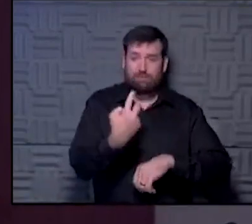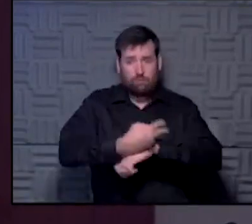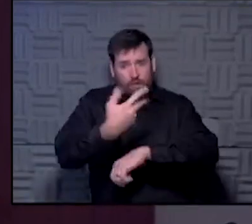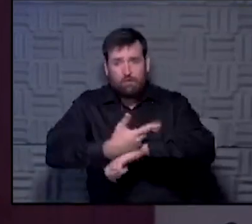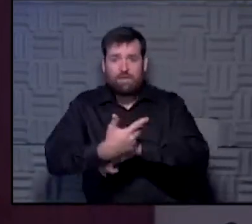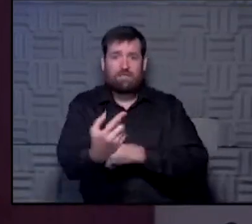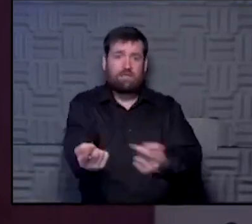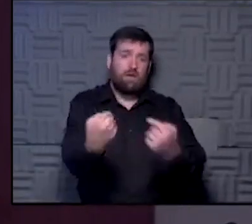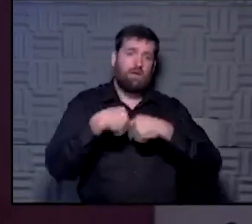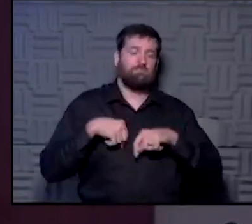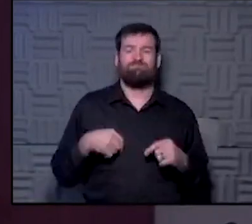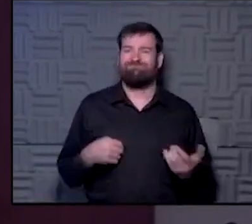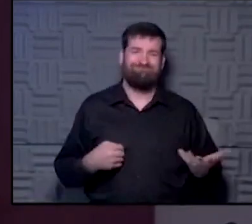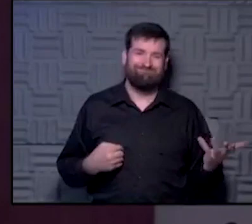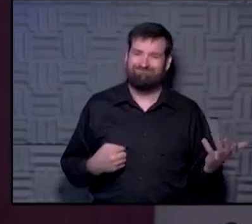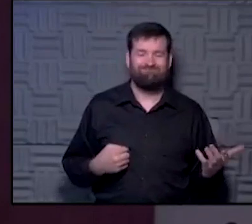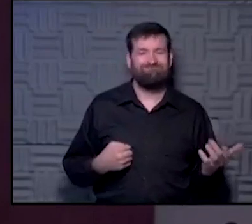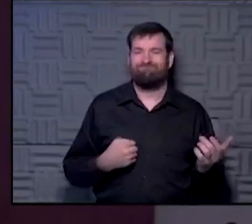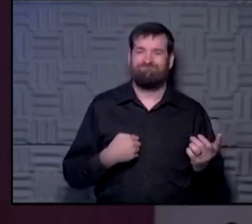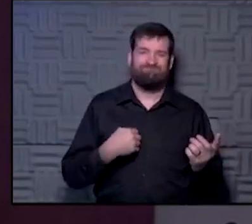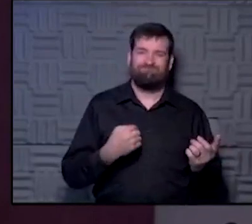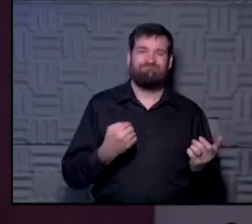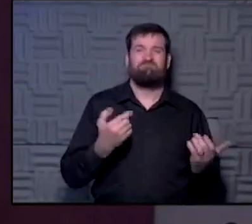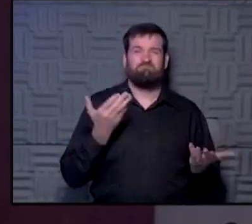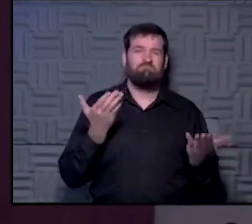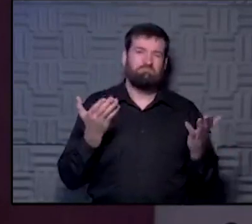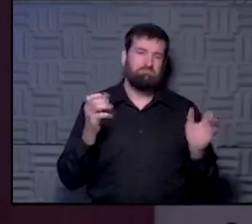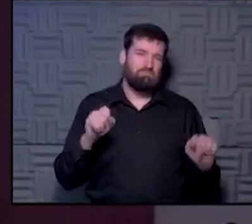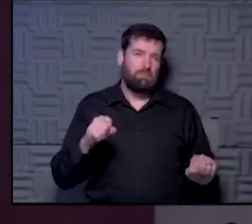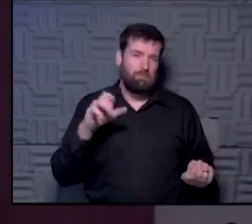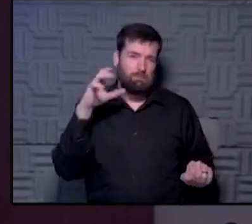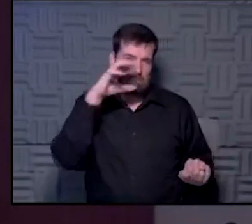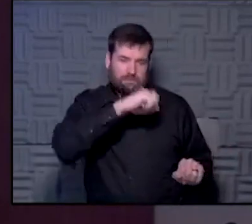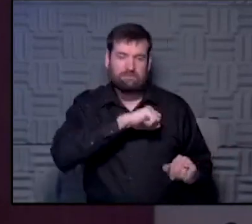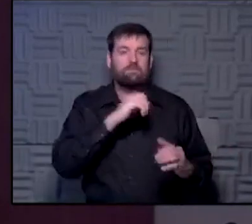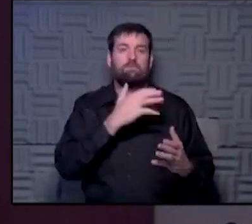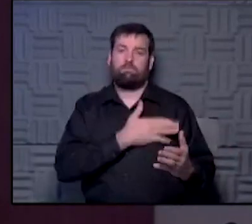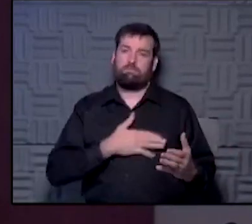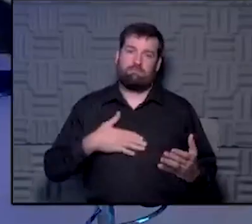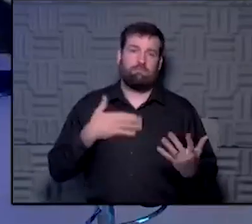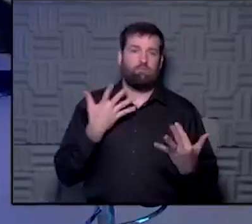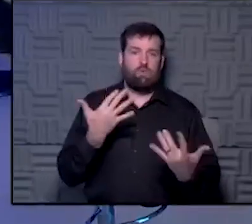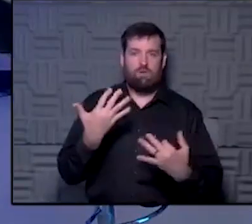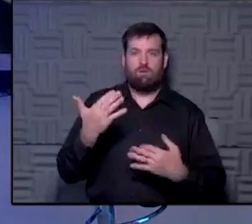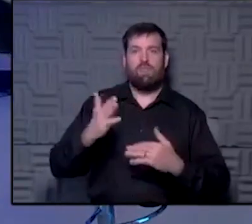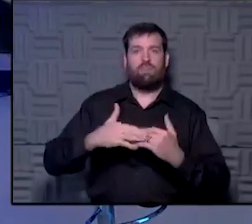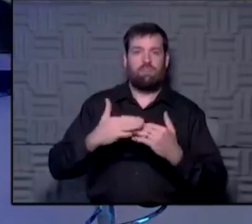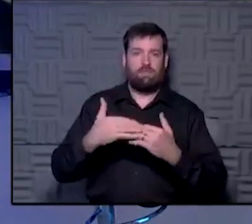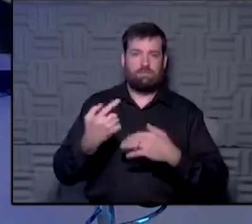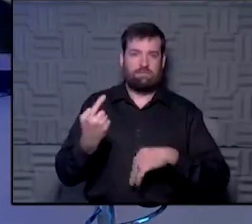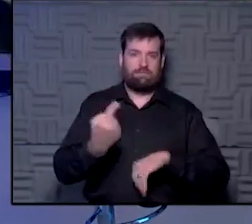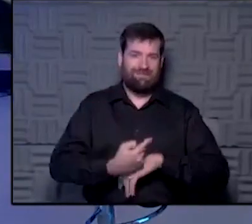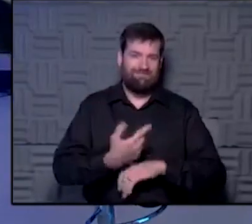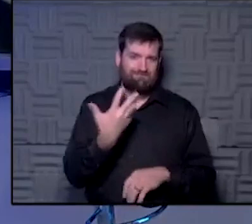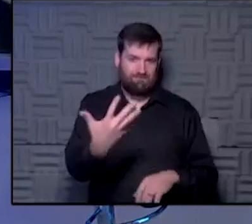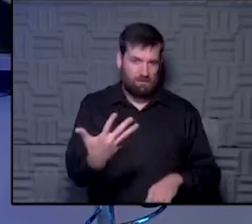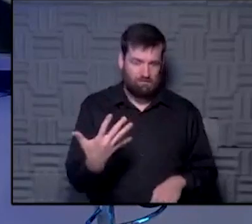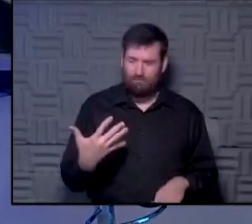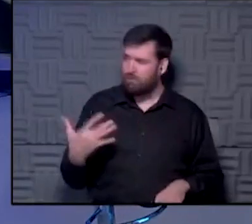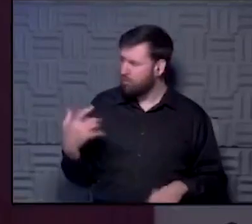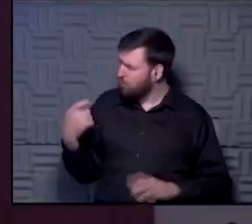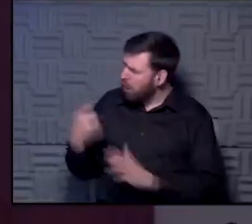3 days, because there's just such a probability that we may miss it. So please wait till at least that day 5. Yep. Is there a cost, and where do they